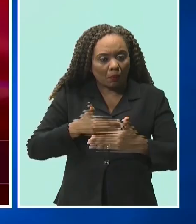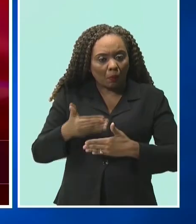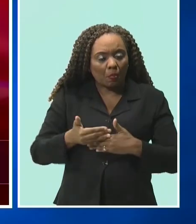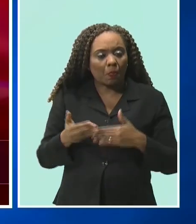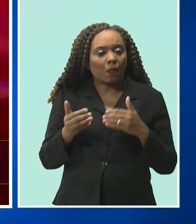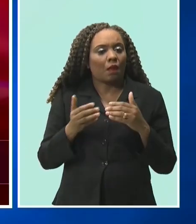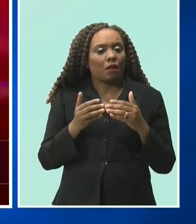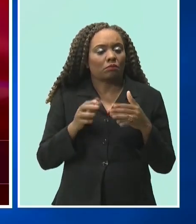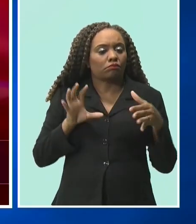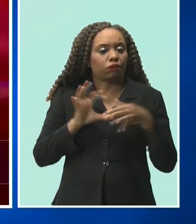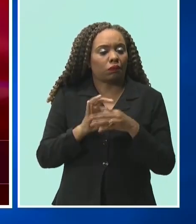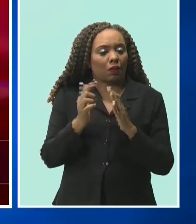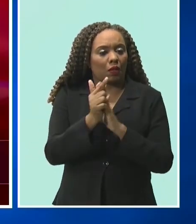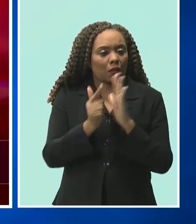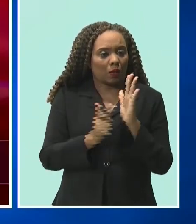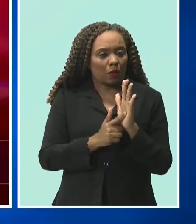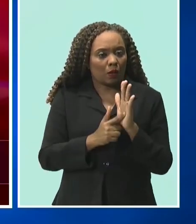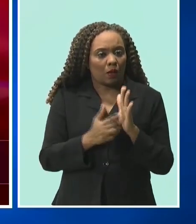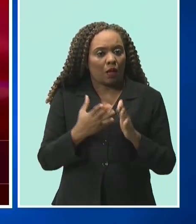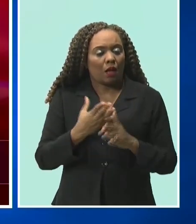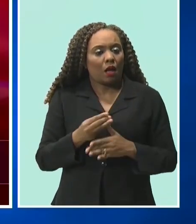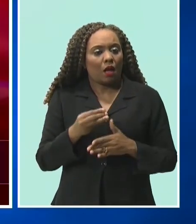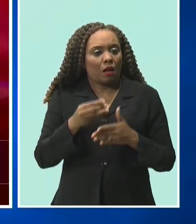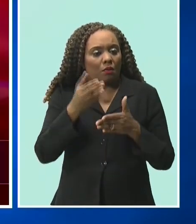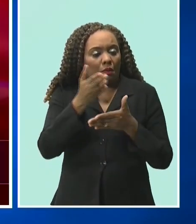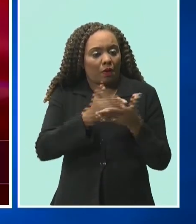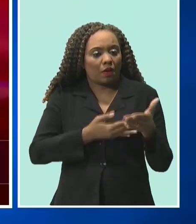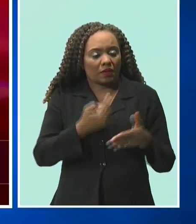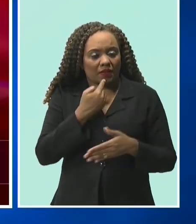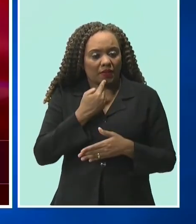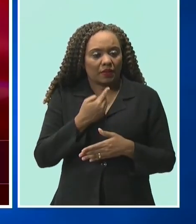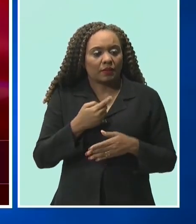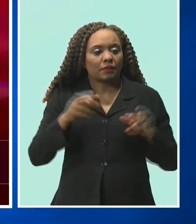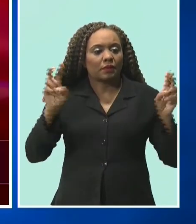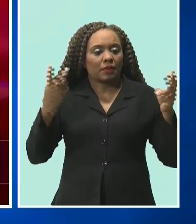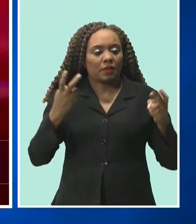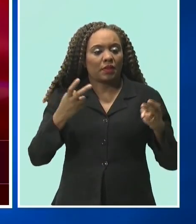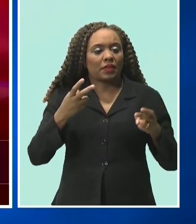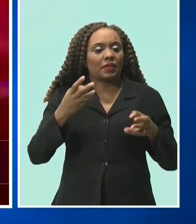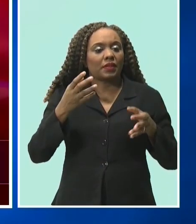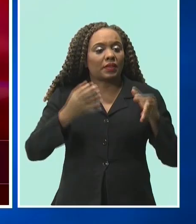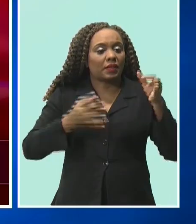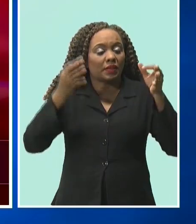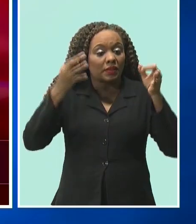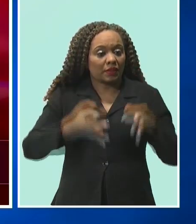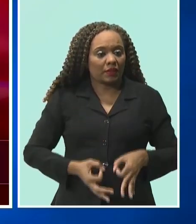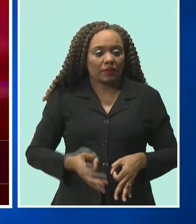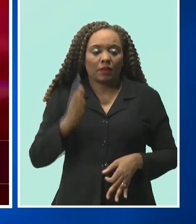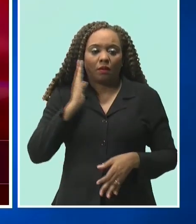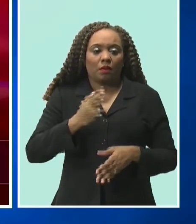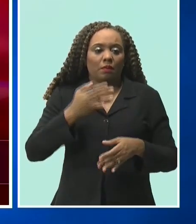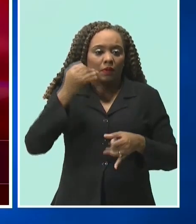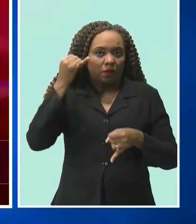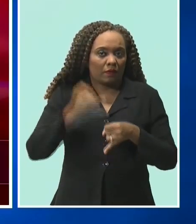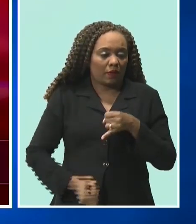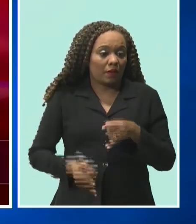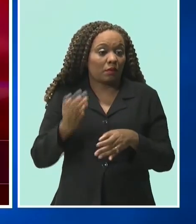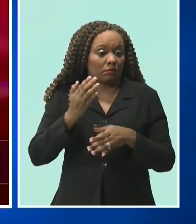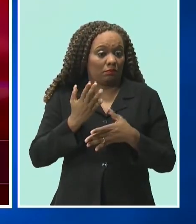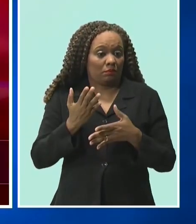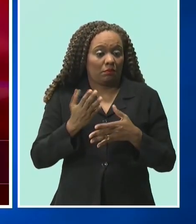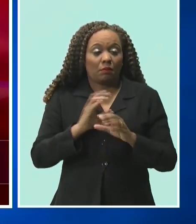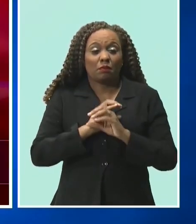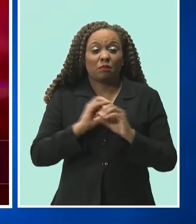and Article 177.4 says, the decision of the Court of Appeal shall be final. So there is